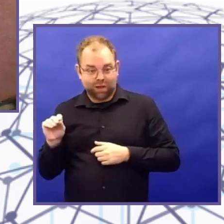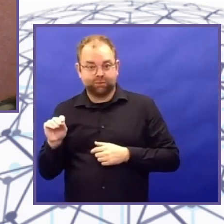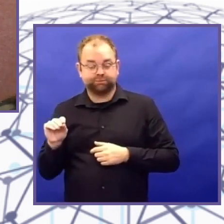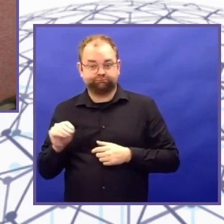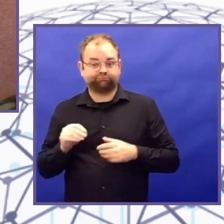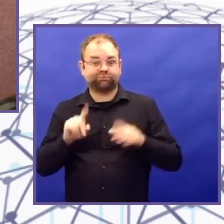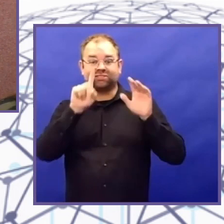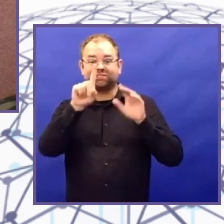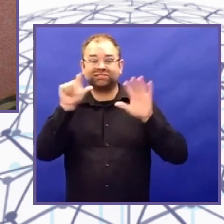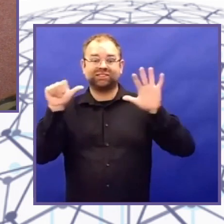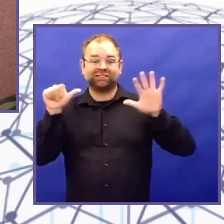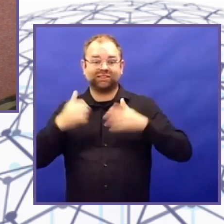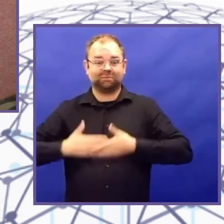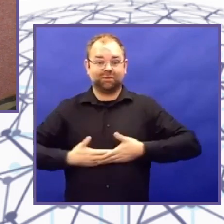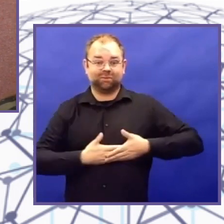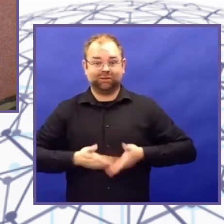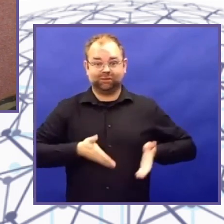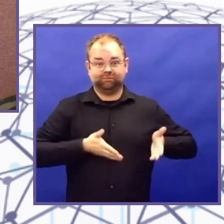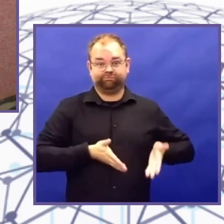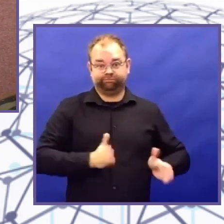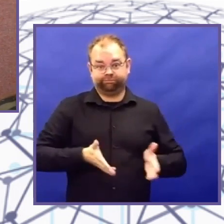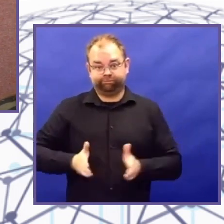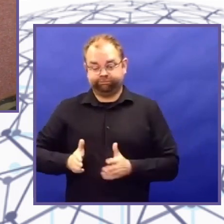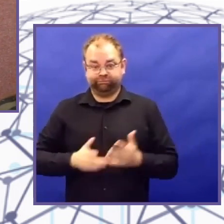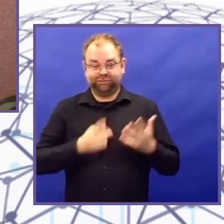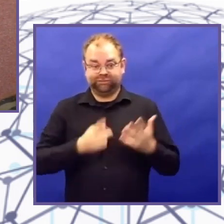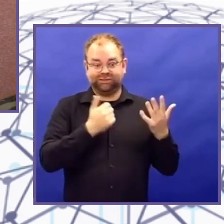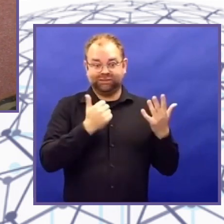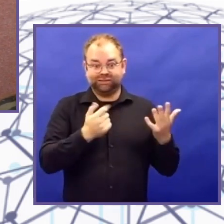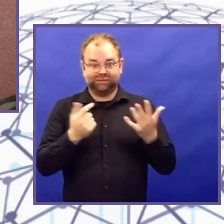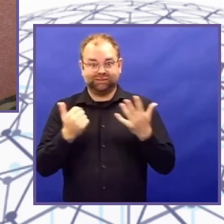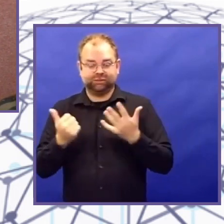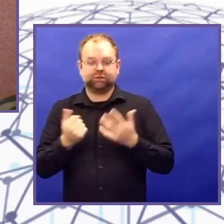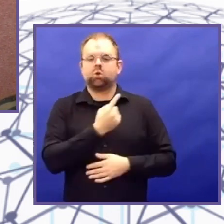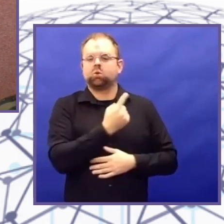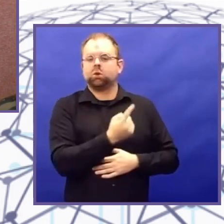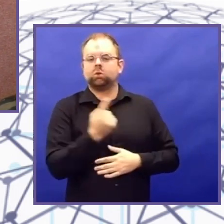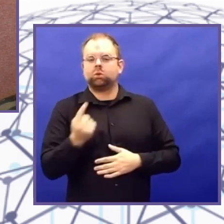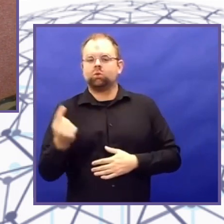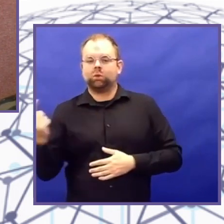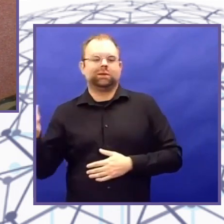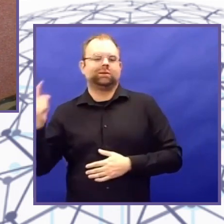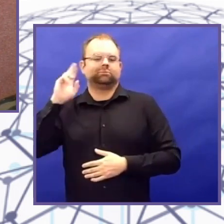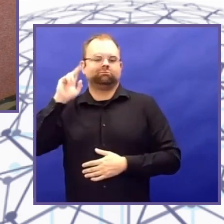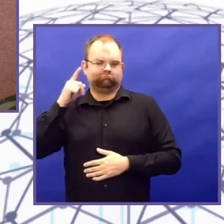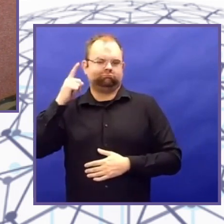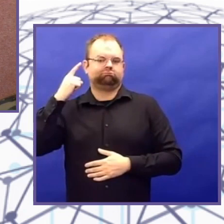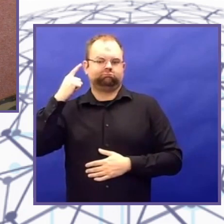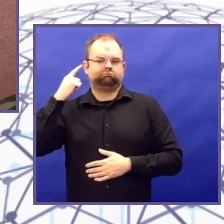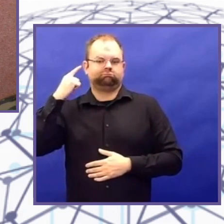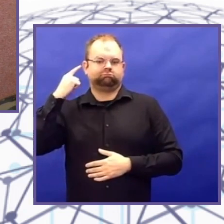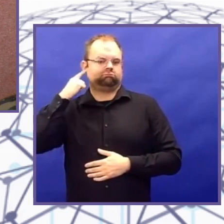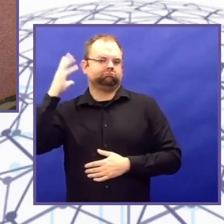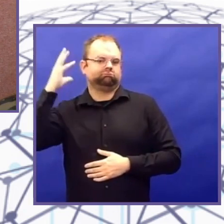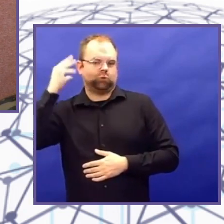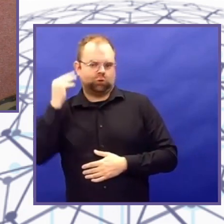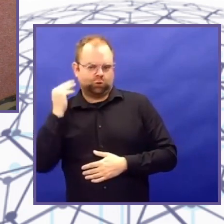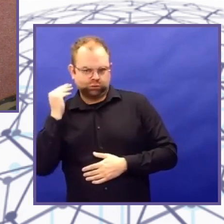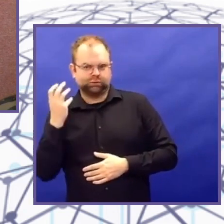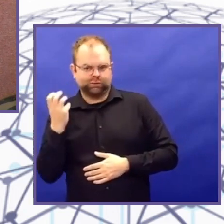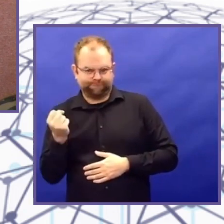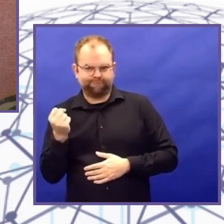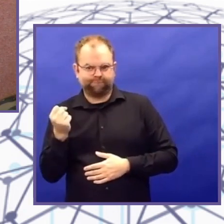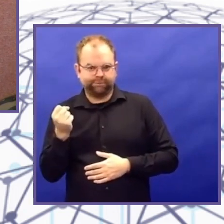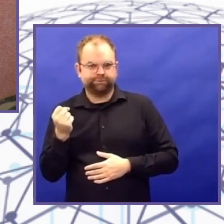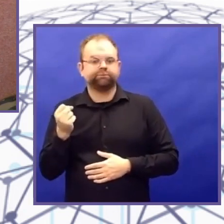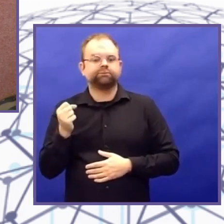system. And we also know that most people with a disabling hearing loss live in the developing world